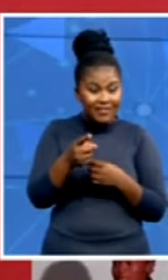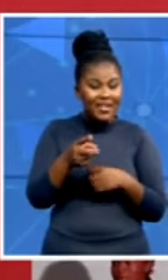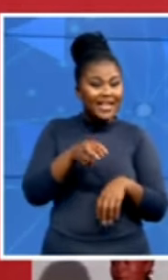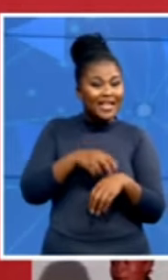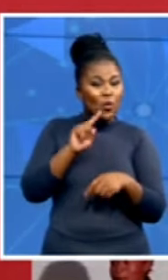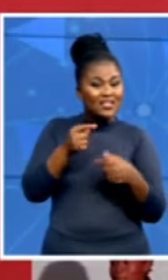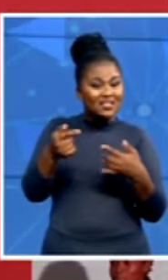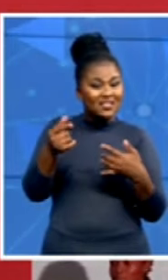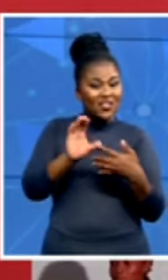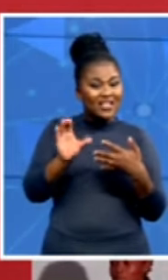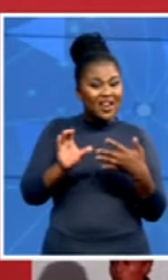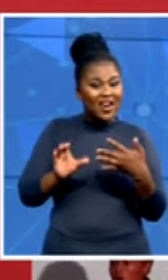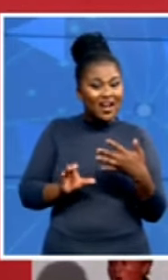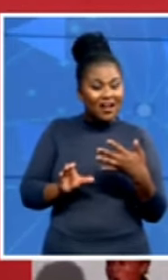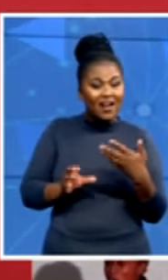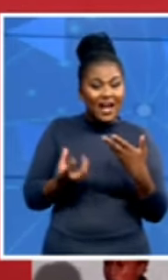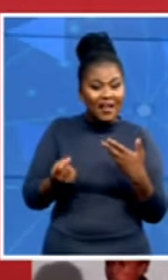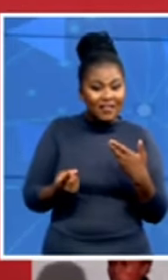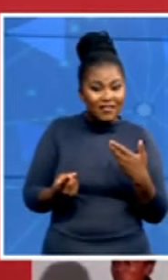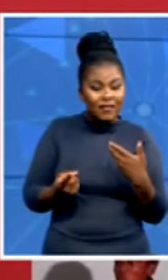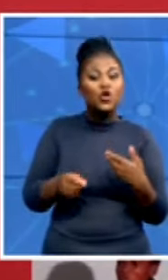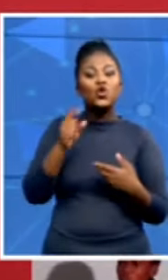that was used to,